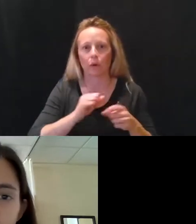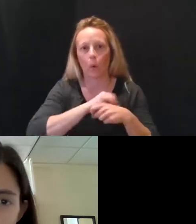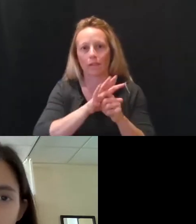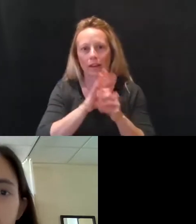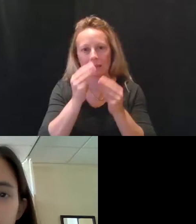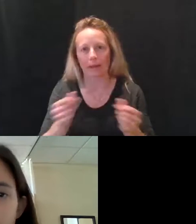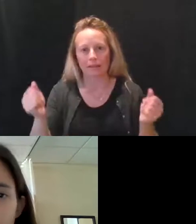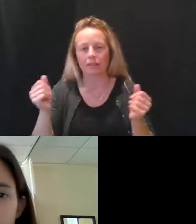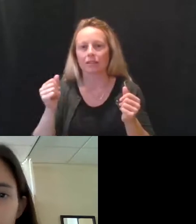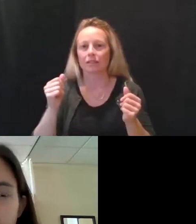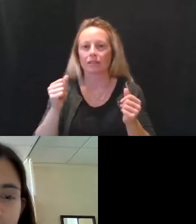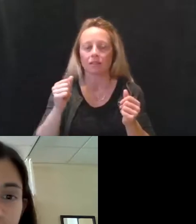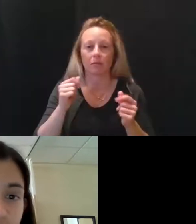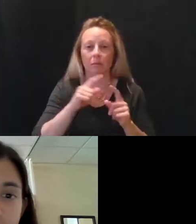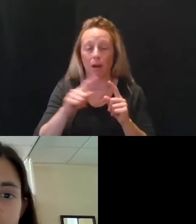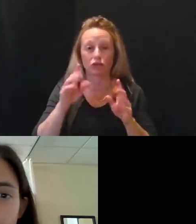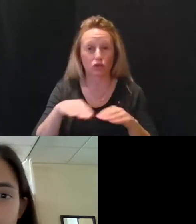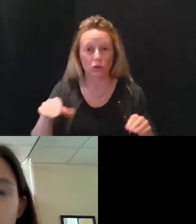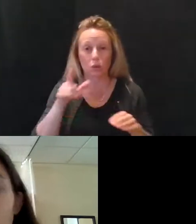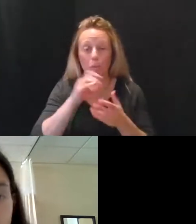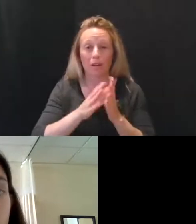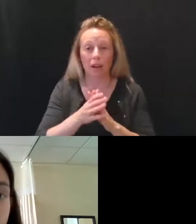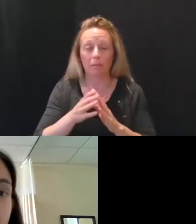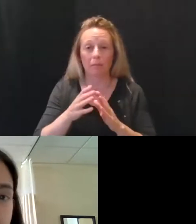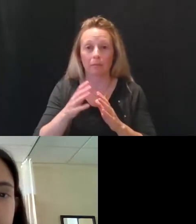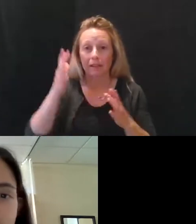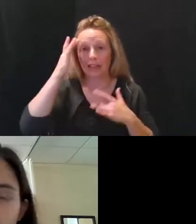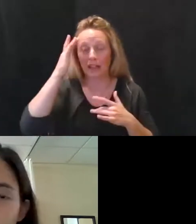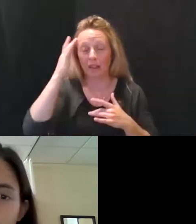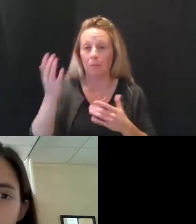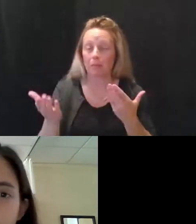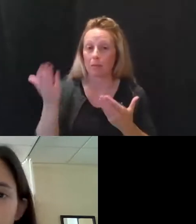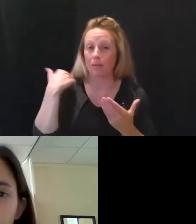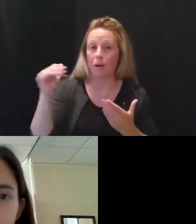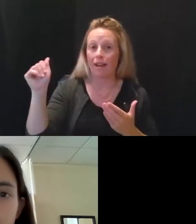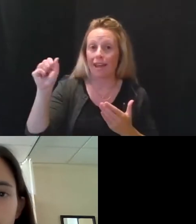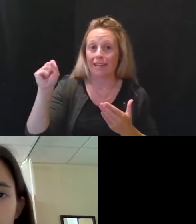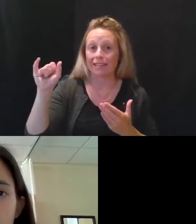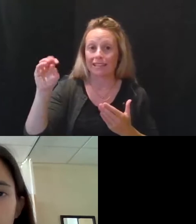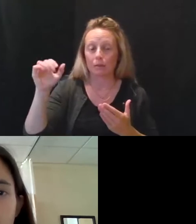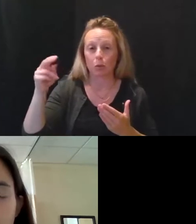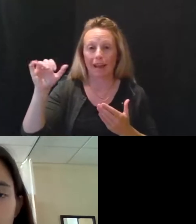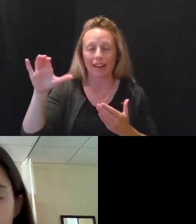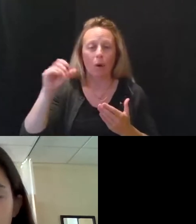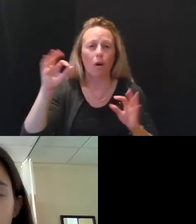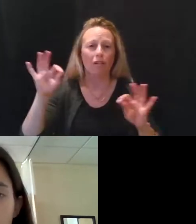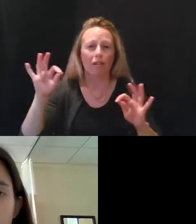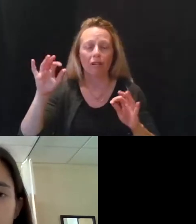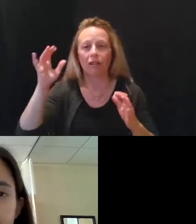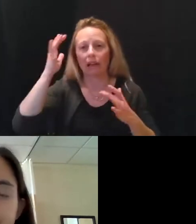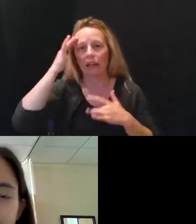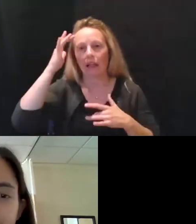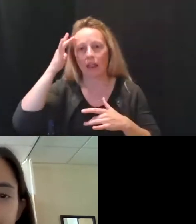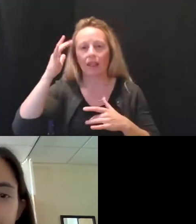all of our children that have become ill have been either were asymptomatic or very minorly ill, like a minor respiratory